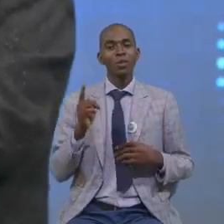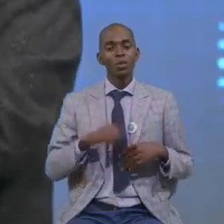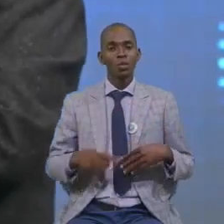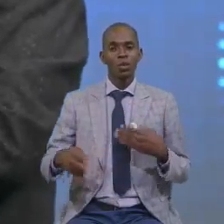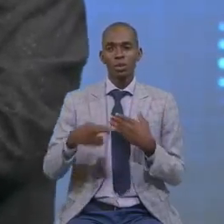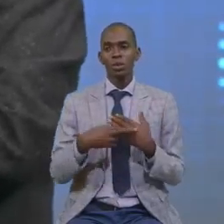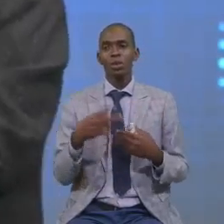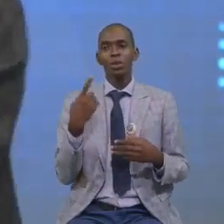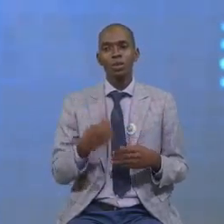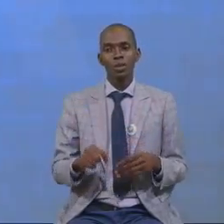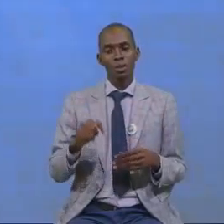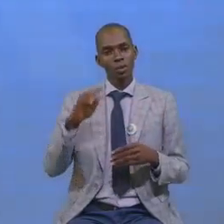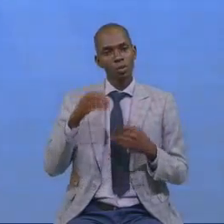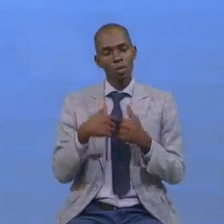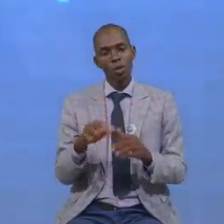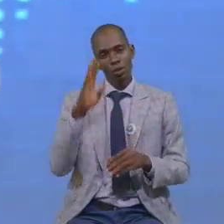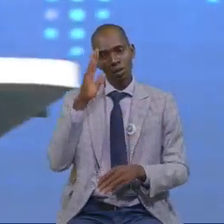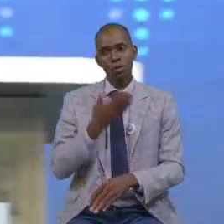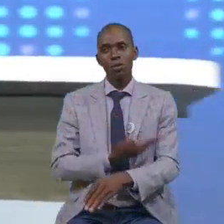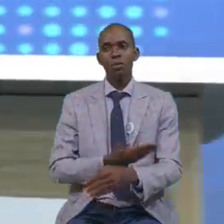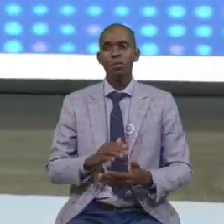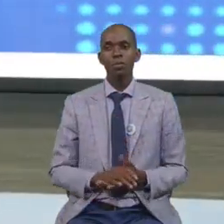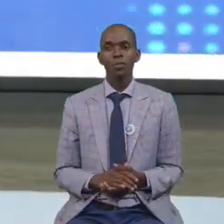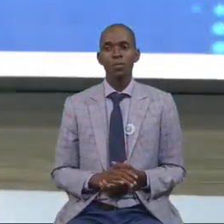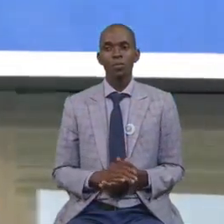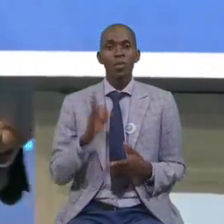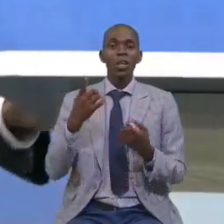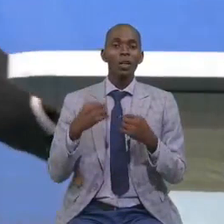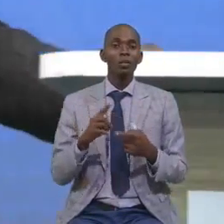the prodigal son. He comes to restore